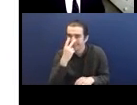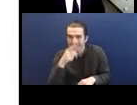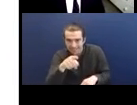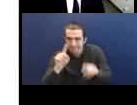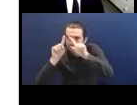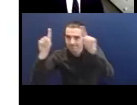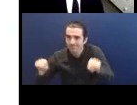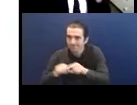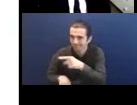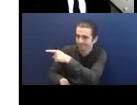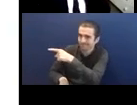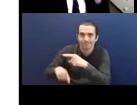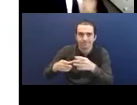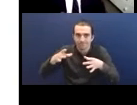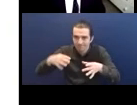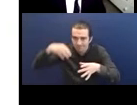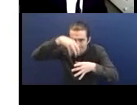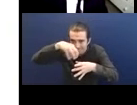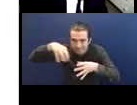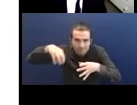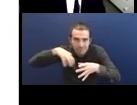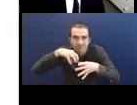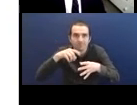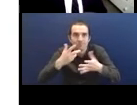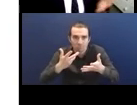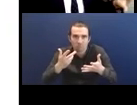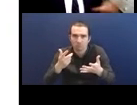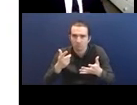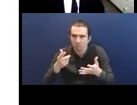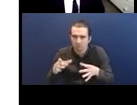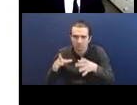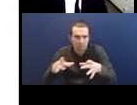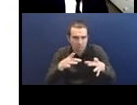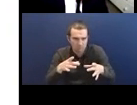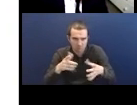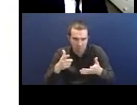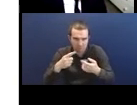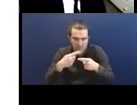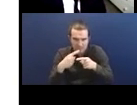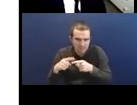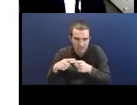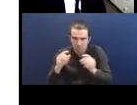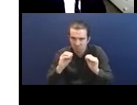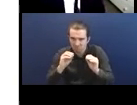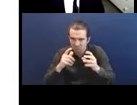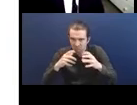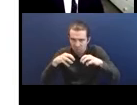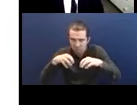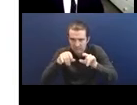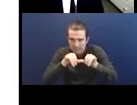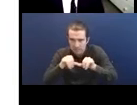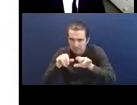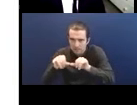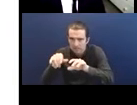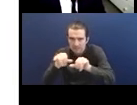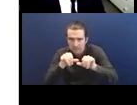There isn't full inclusion there. There's integration of this sort. Then came along and said, well, maybe we